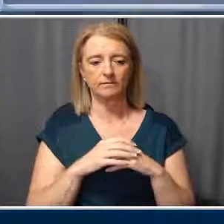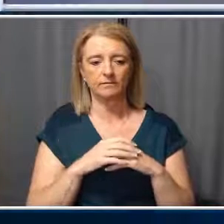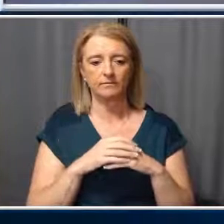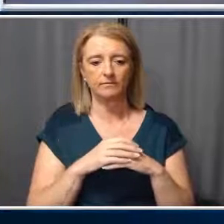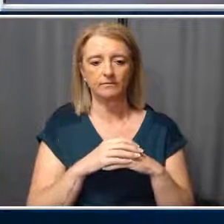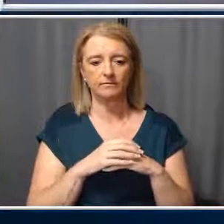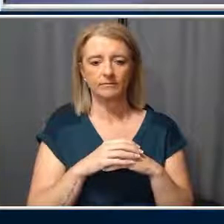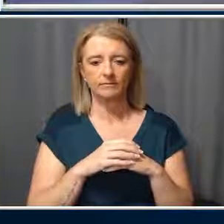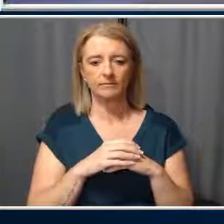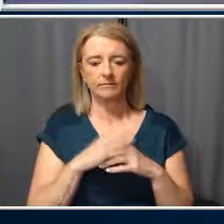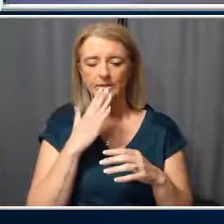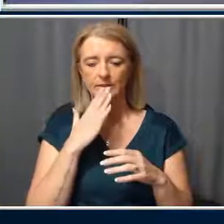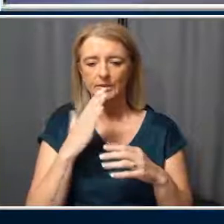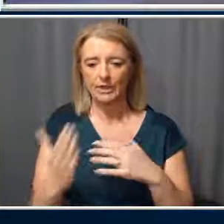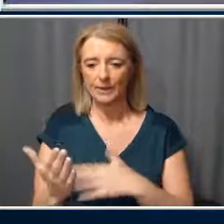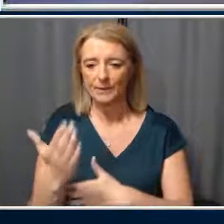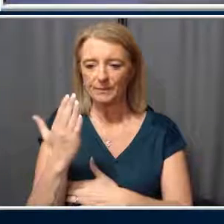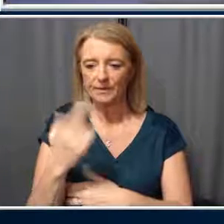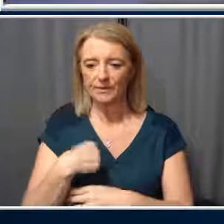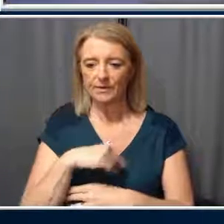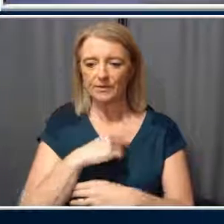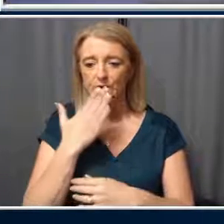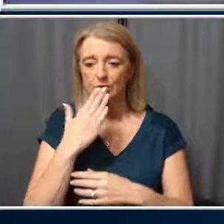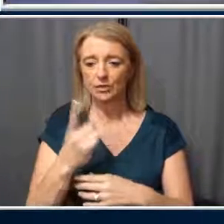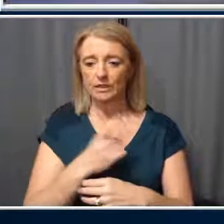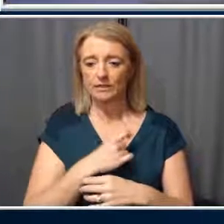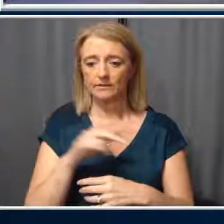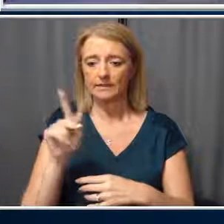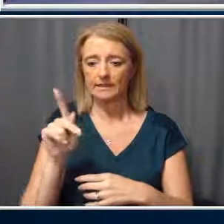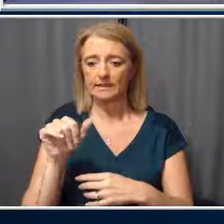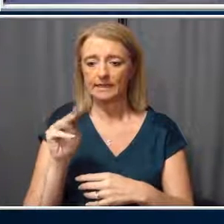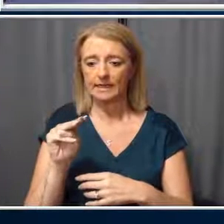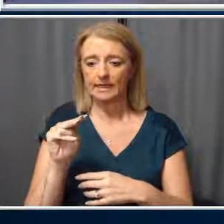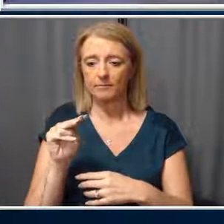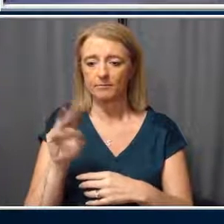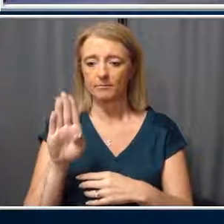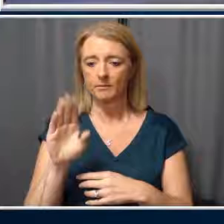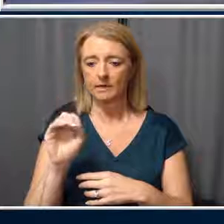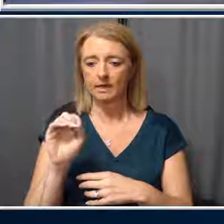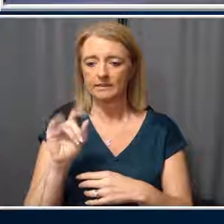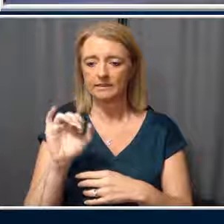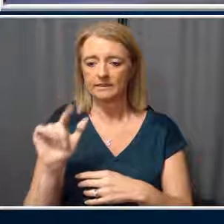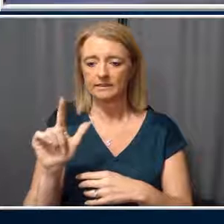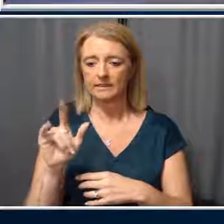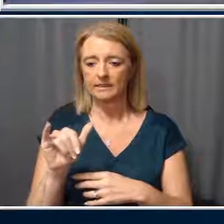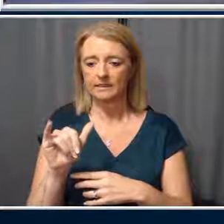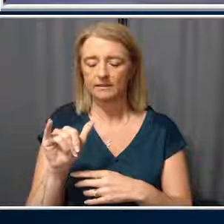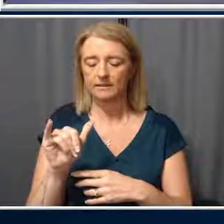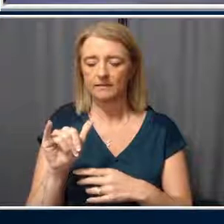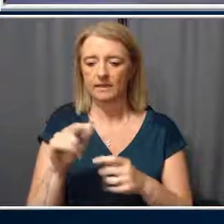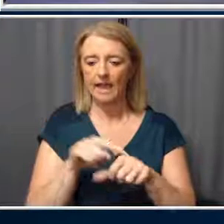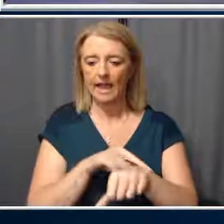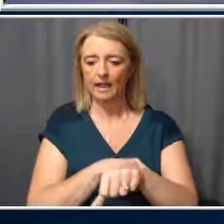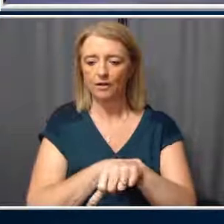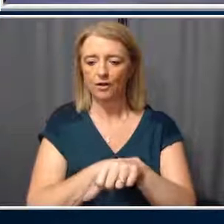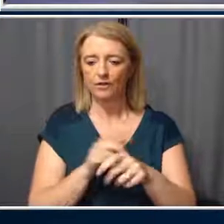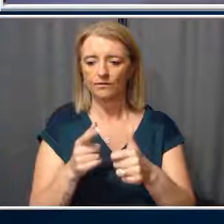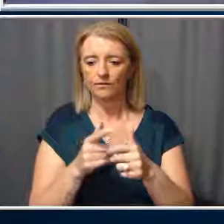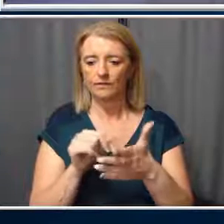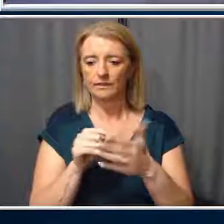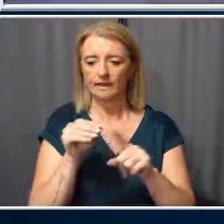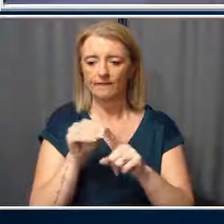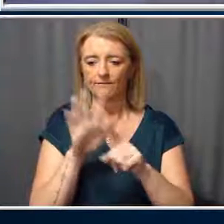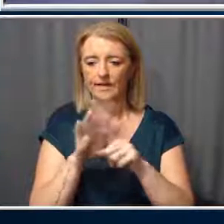for a patient. We'll improve like the spot that was worst, and then we will frequently end up having to go back and address kind of secondary headache